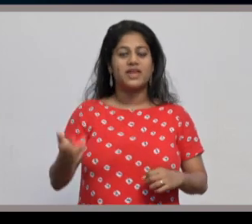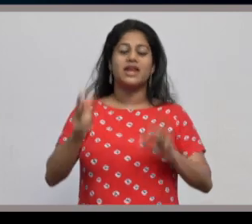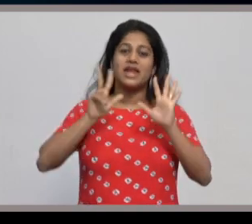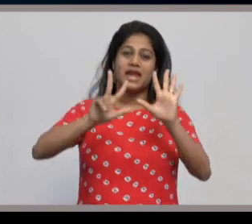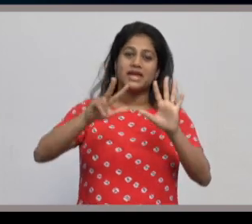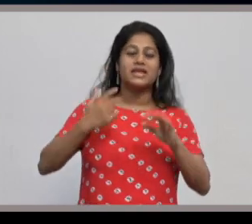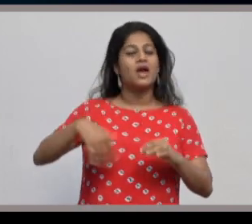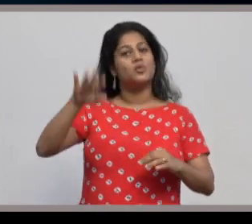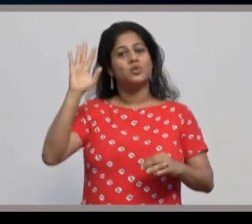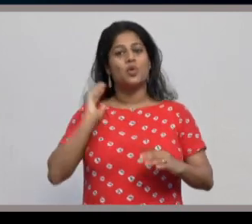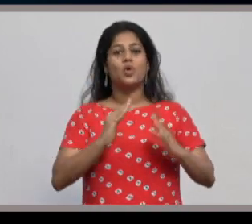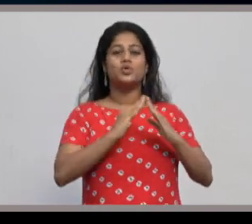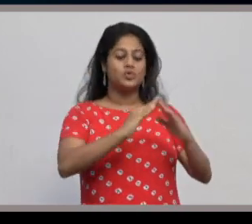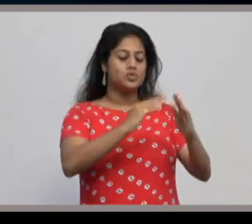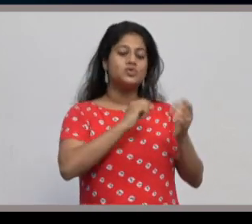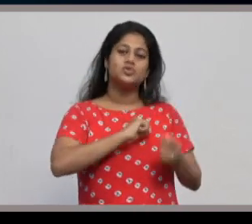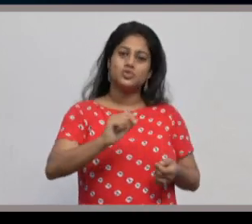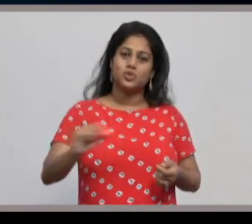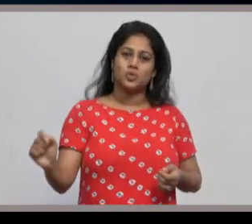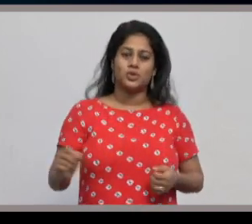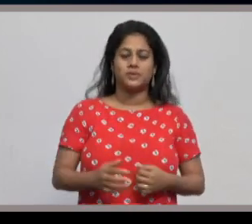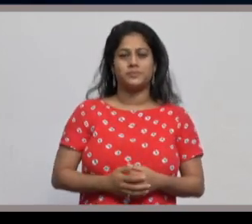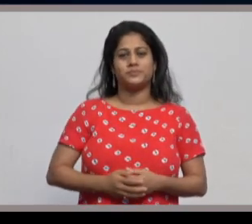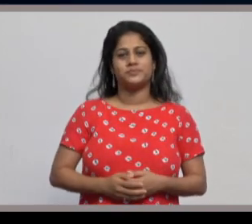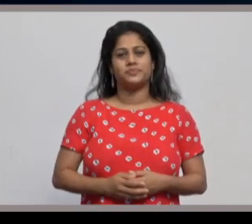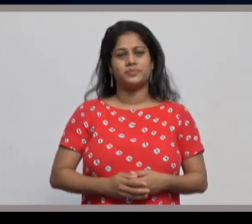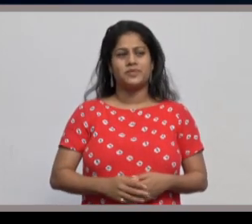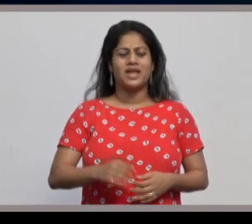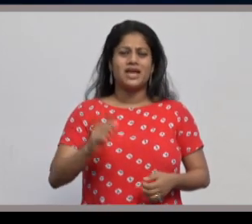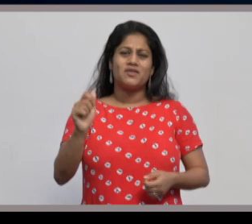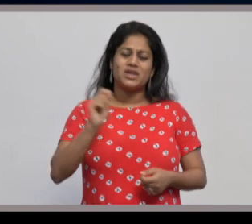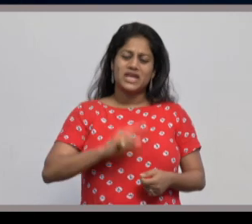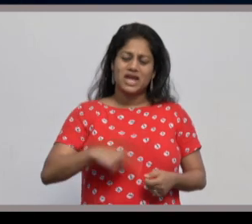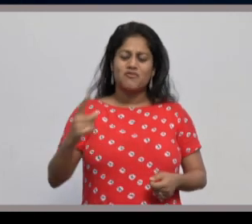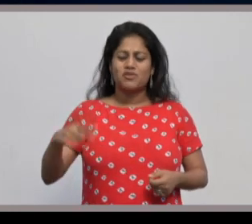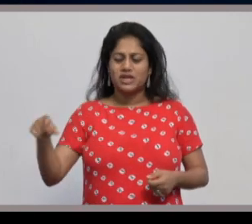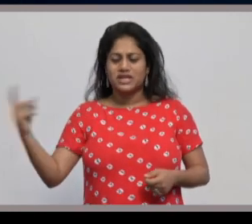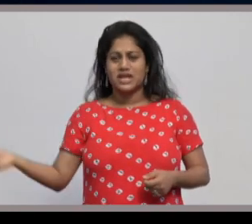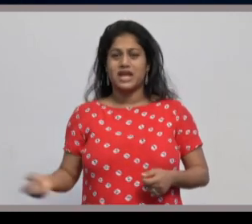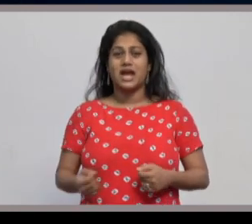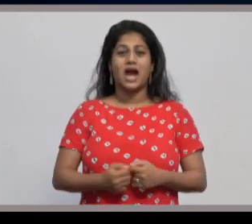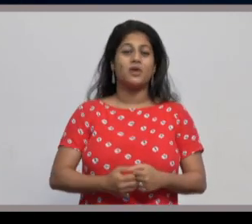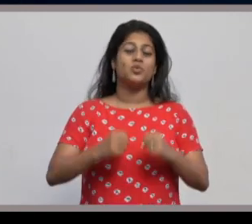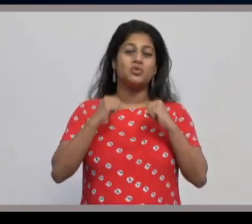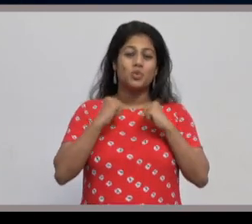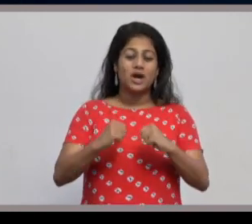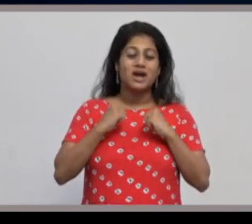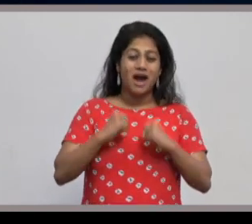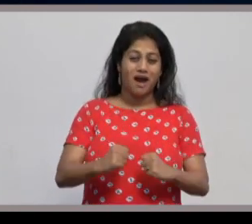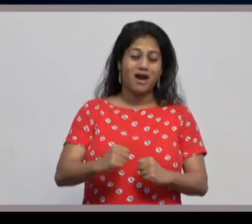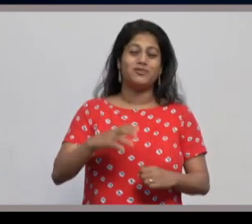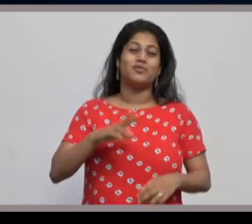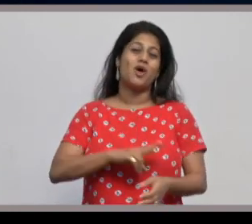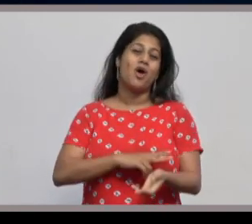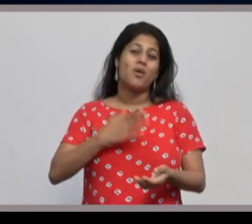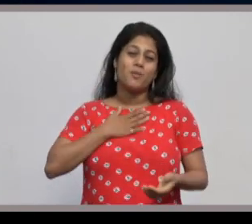the management sent us out for not paying the school fees, I would go directly to the school office and get printing orders and